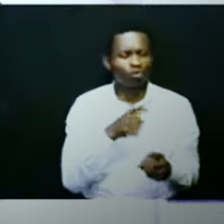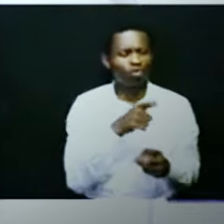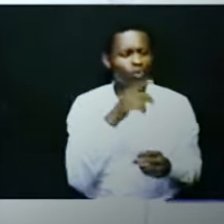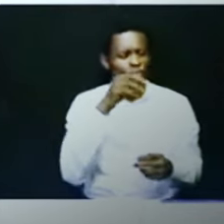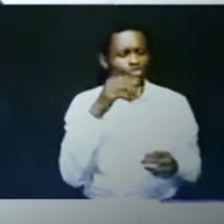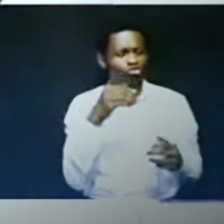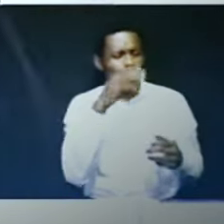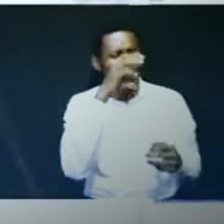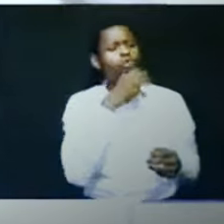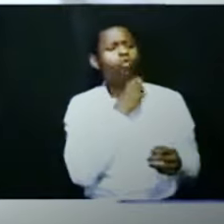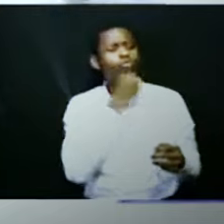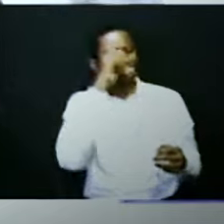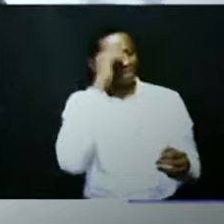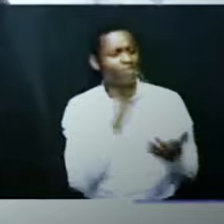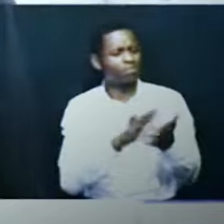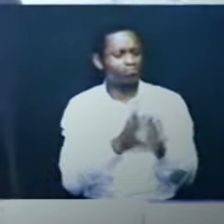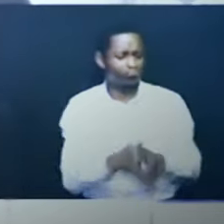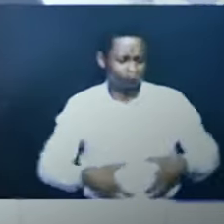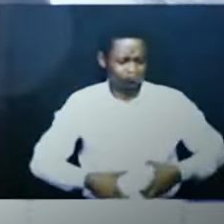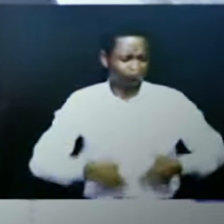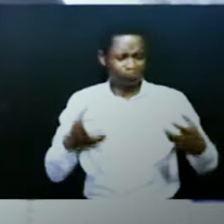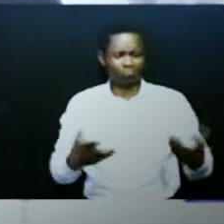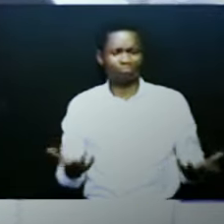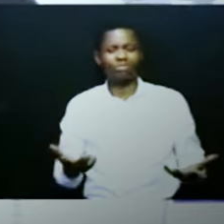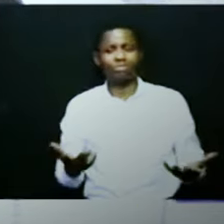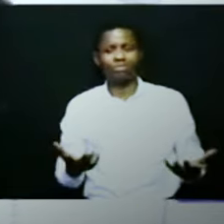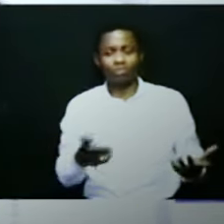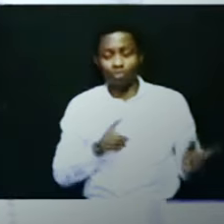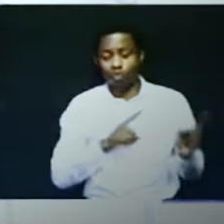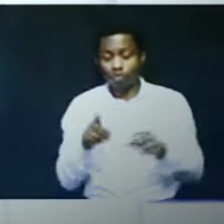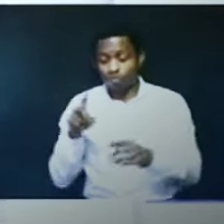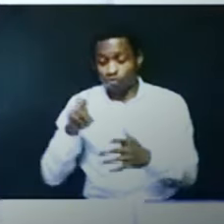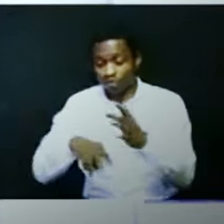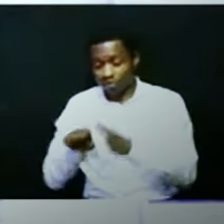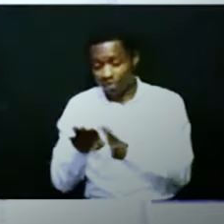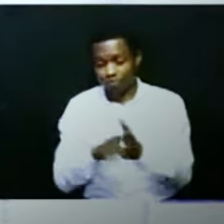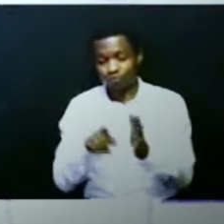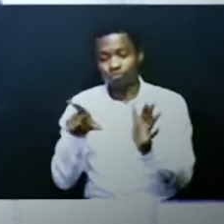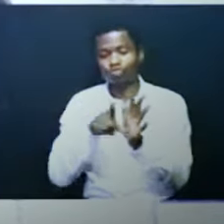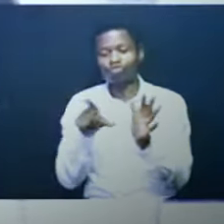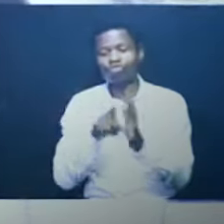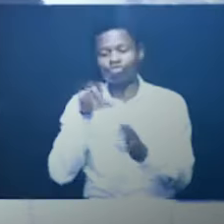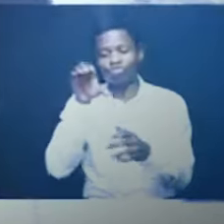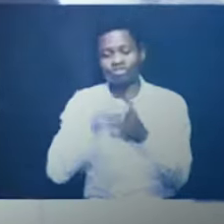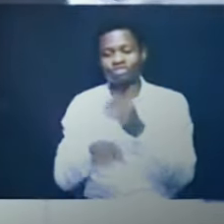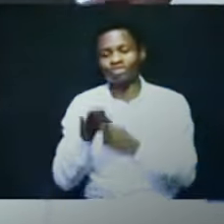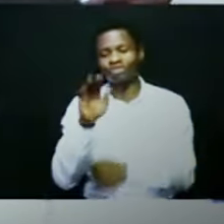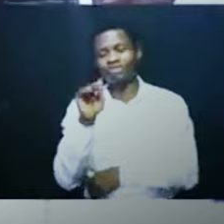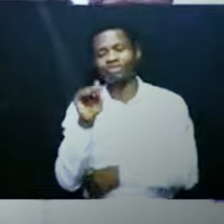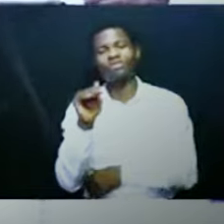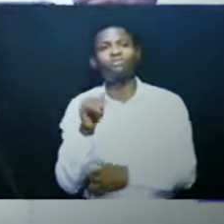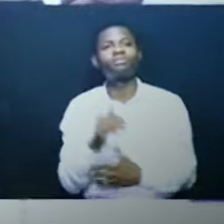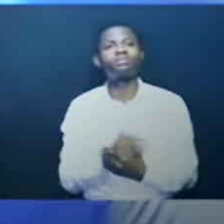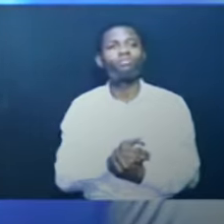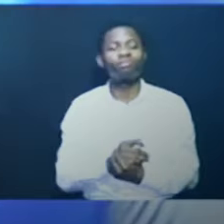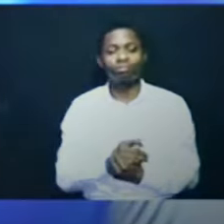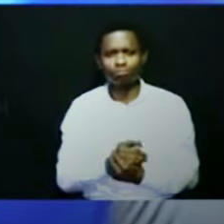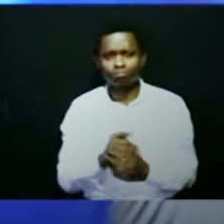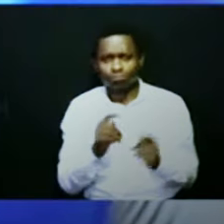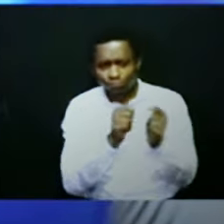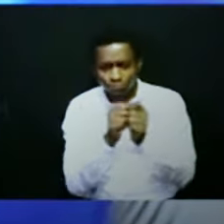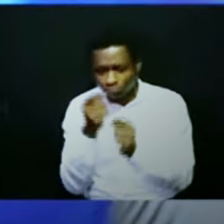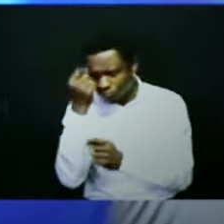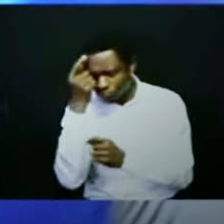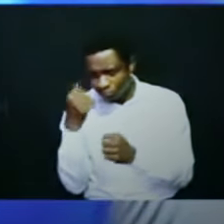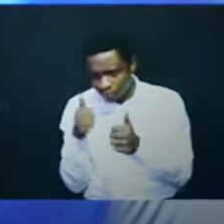much disappointed. Let's go to Luke chapter 15. Are we